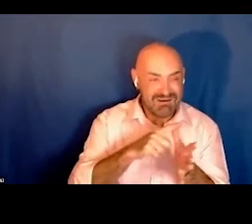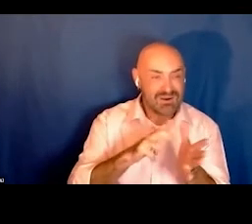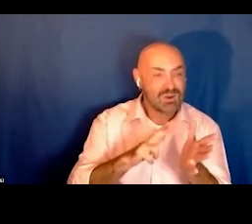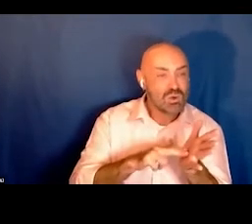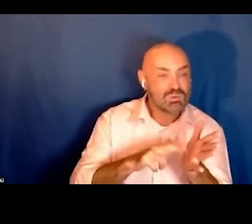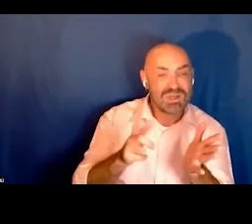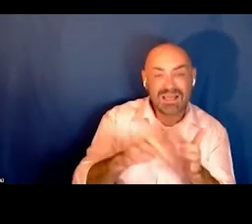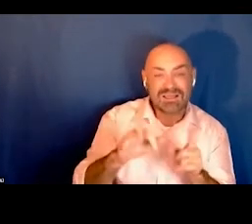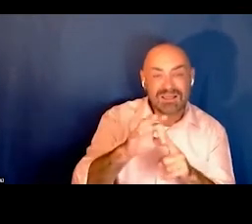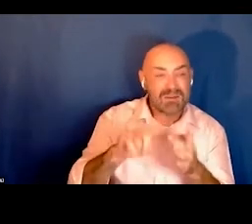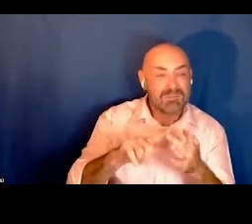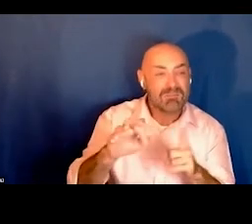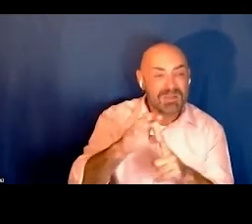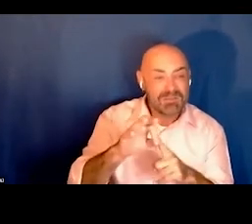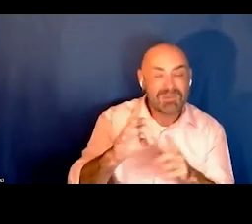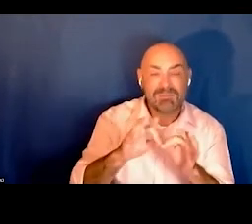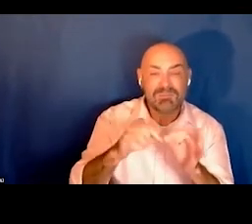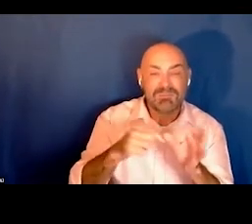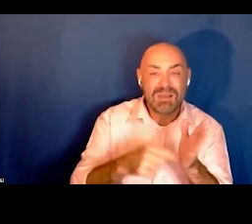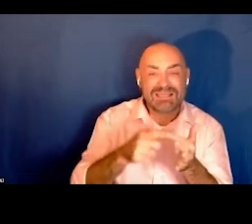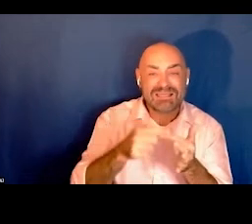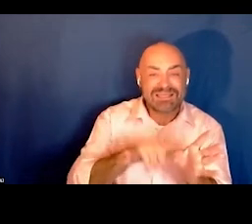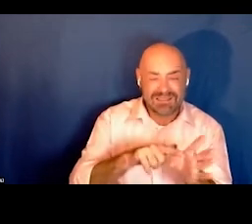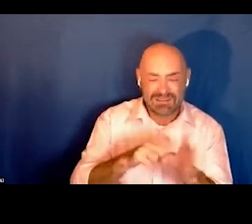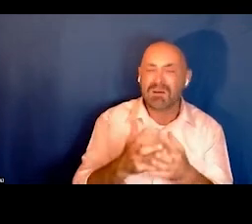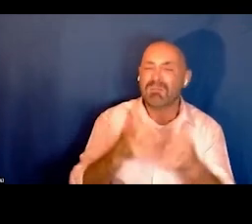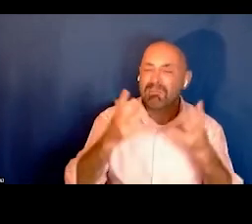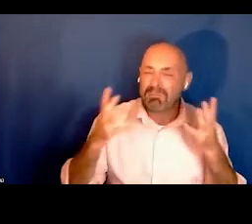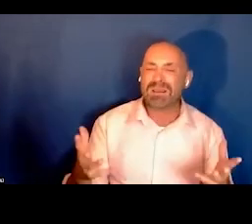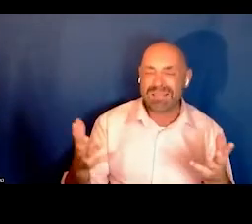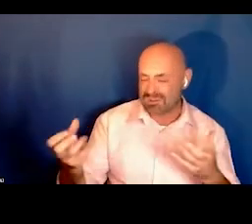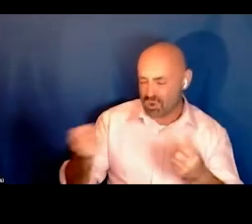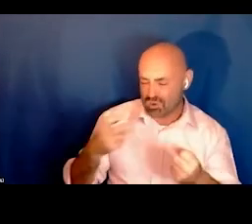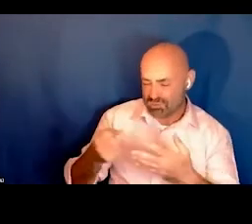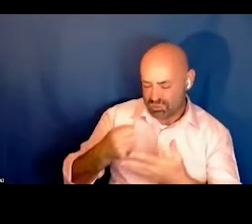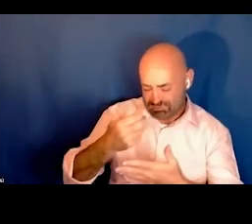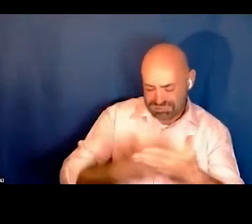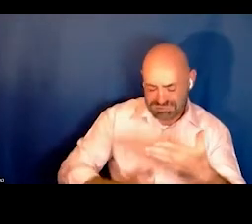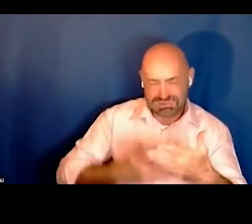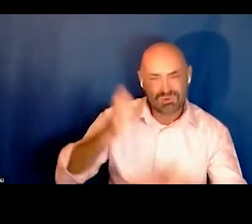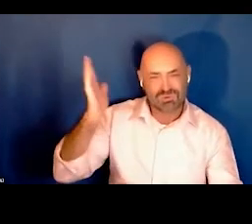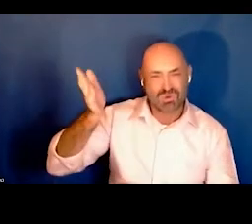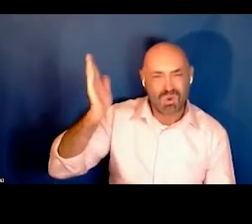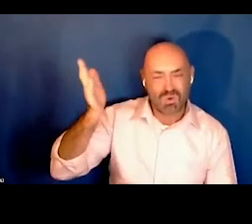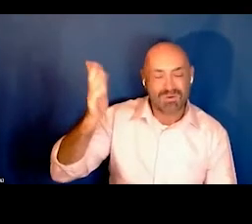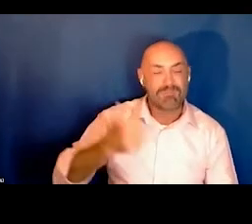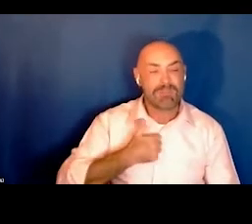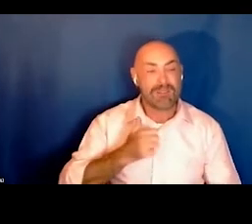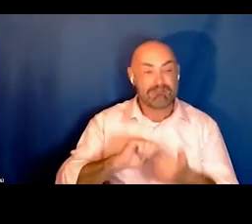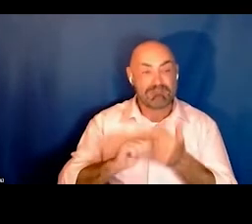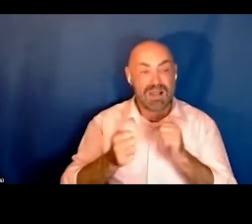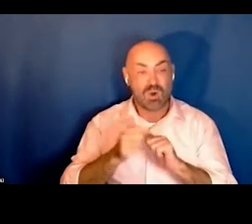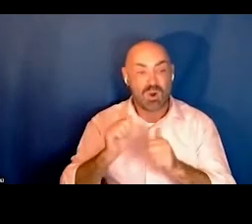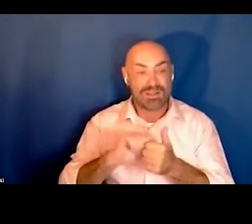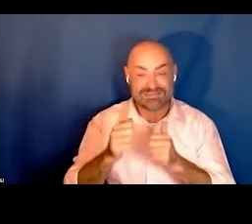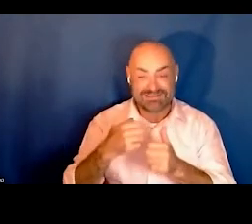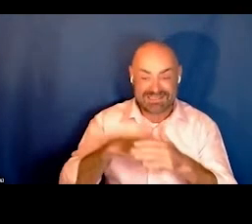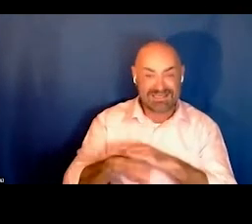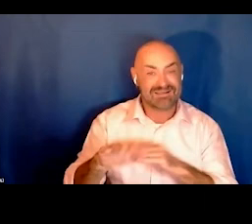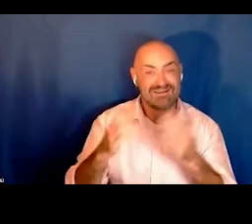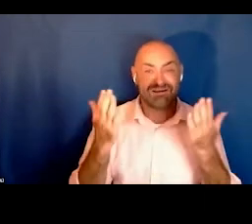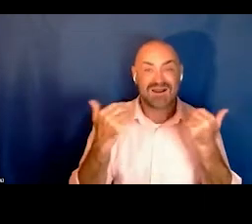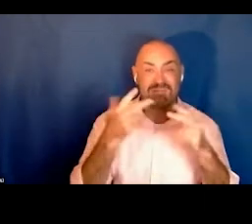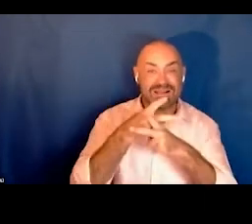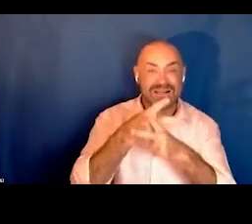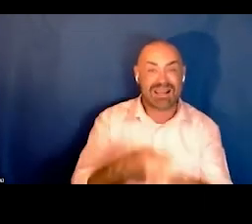Pip Beatty have made a huge contribution to the talk and the slides, but also my colleagues across the Climate Cares team and